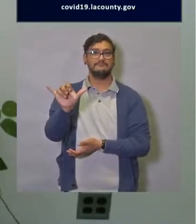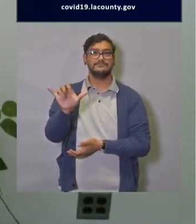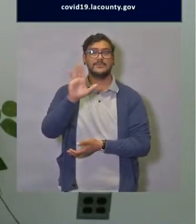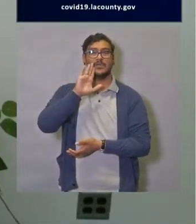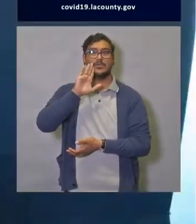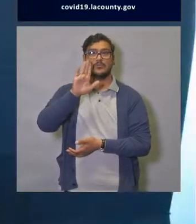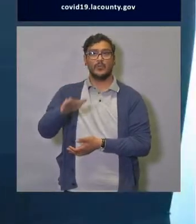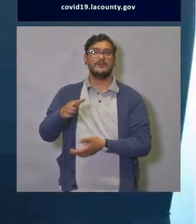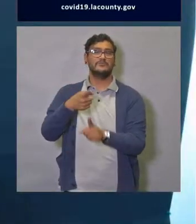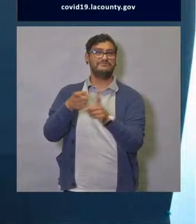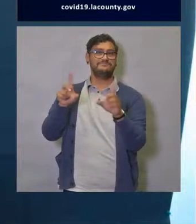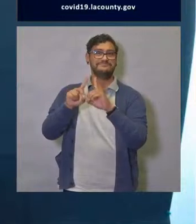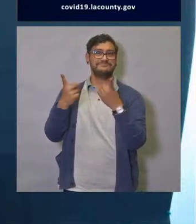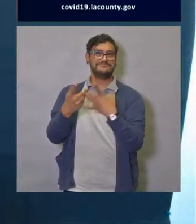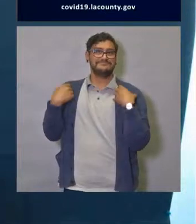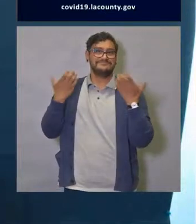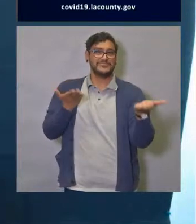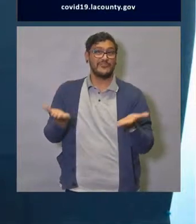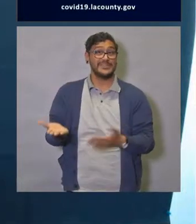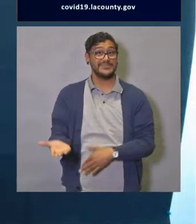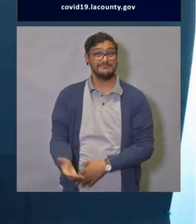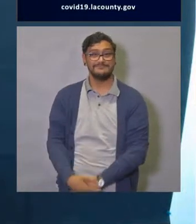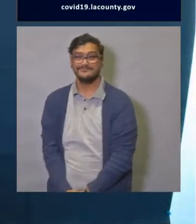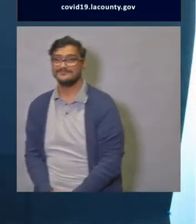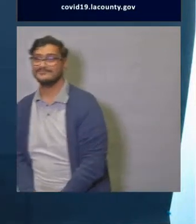updates from the Department of Health Services.